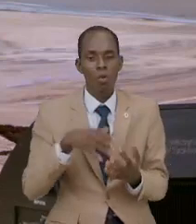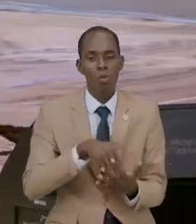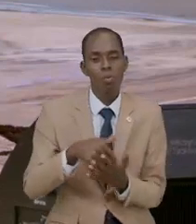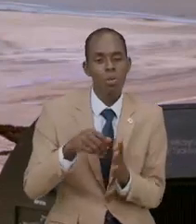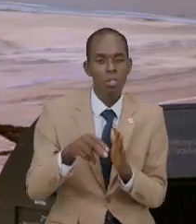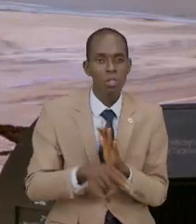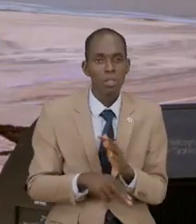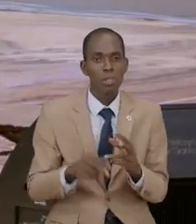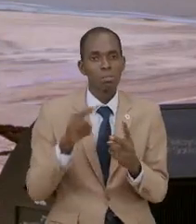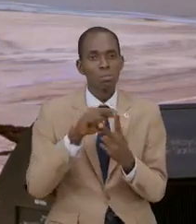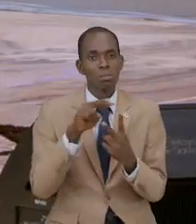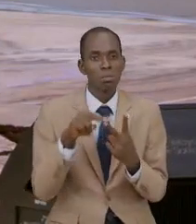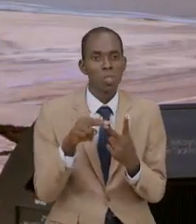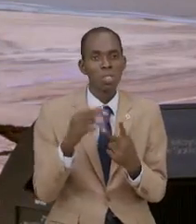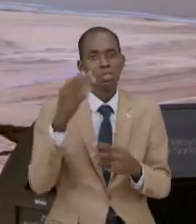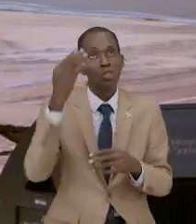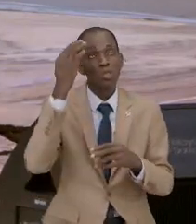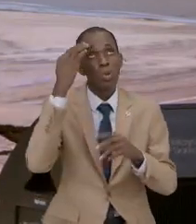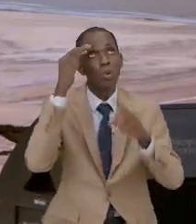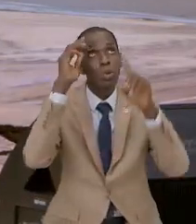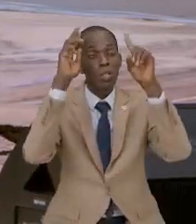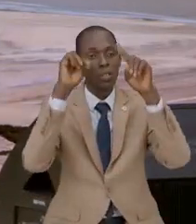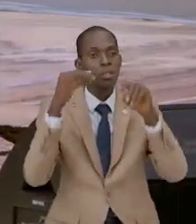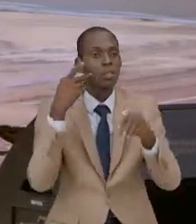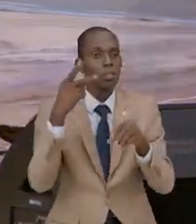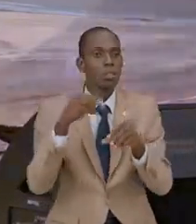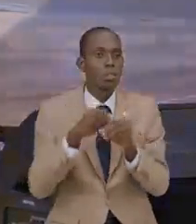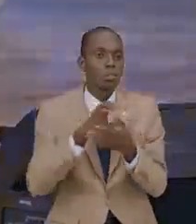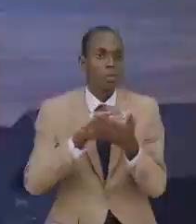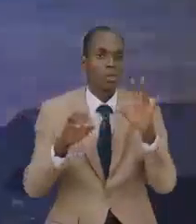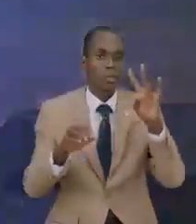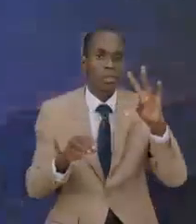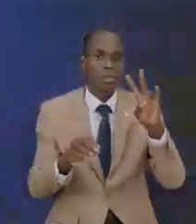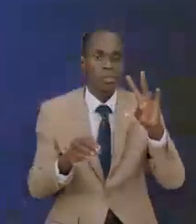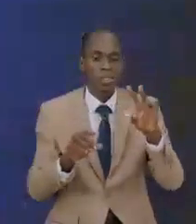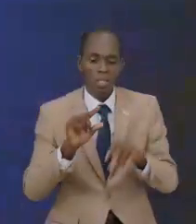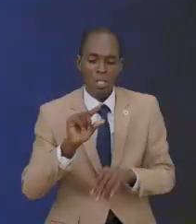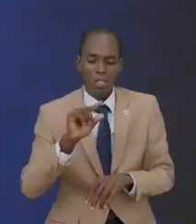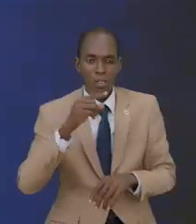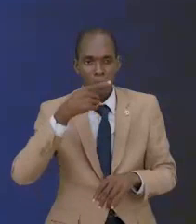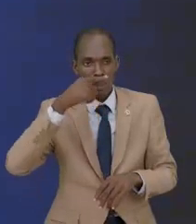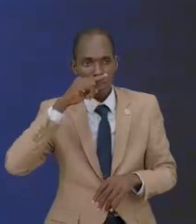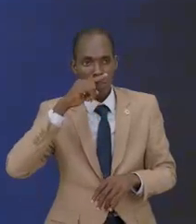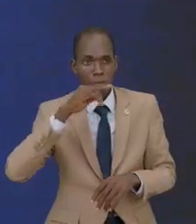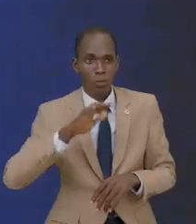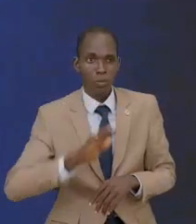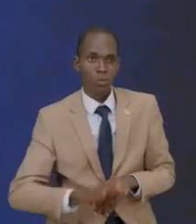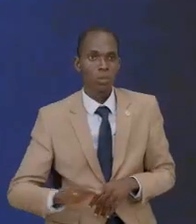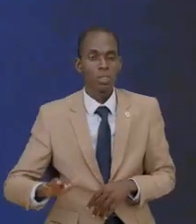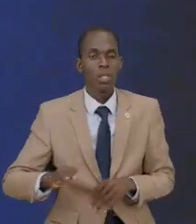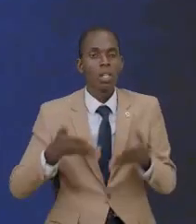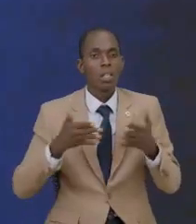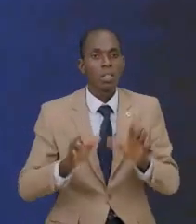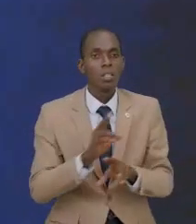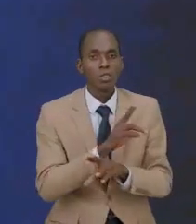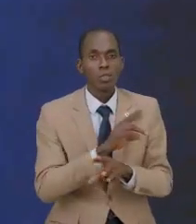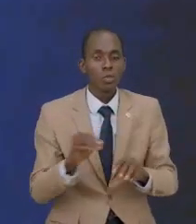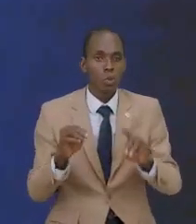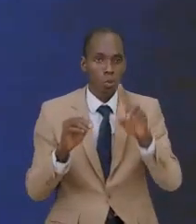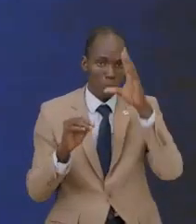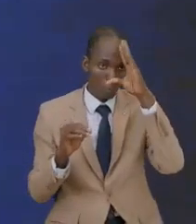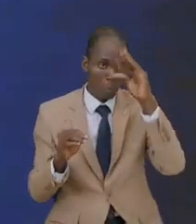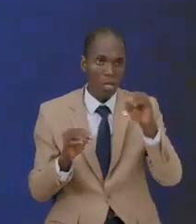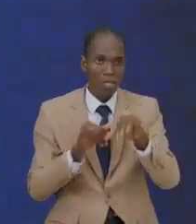Neither known him. In verse 7 it says, little children, let no man deceive